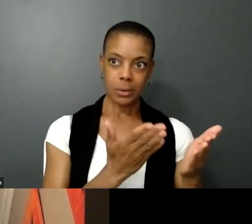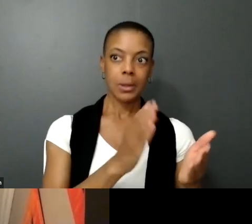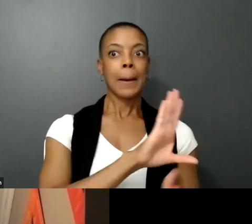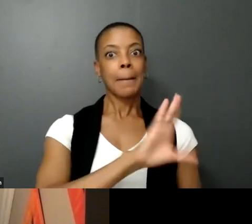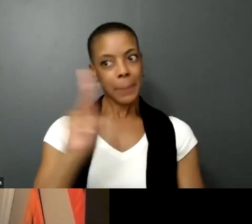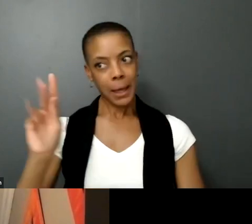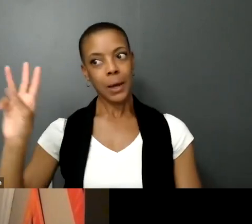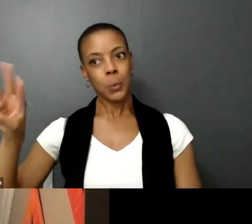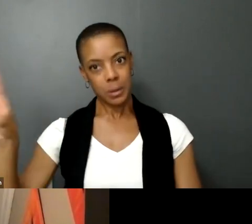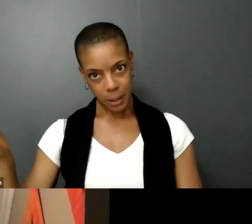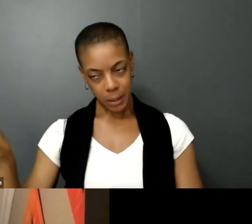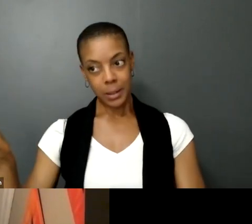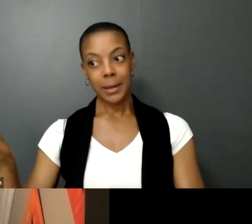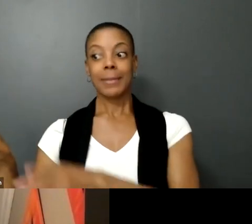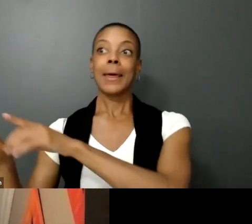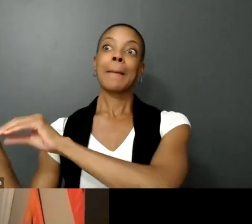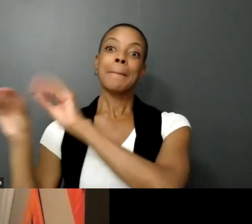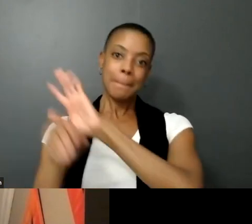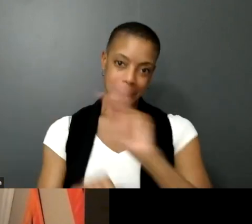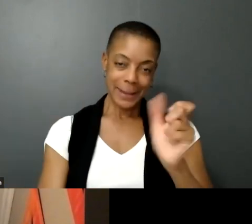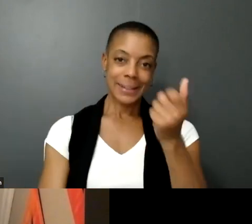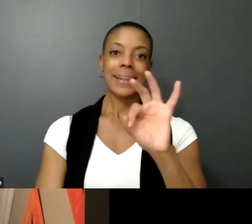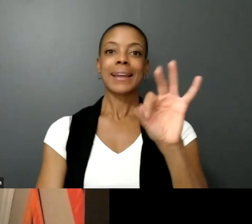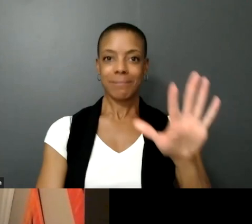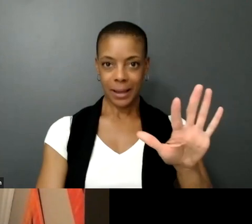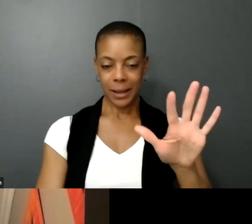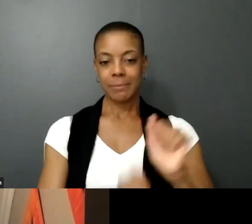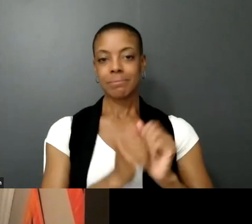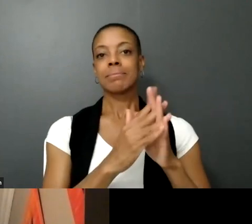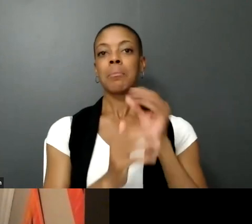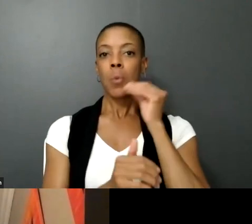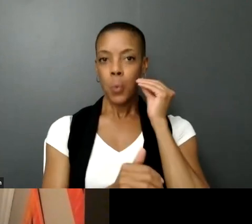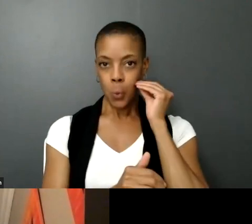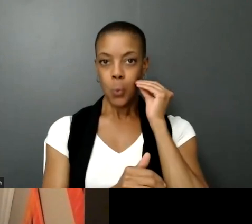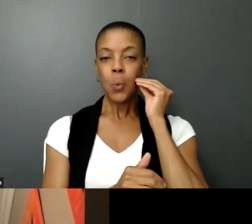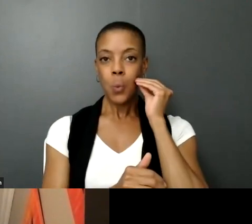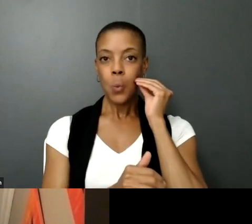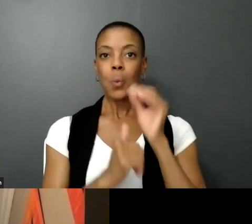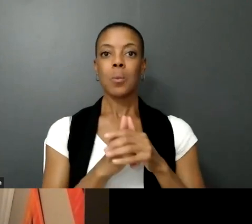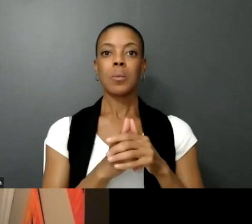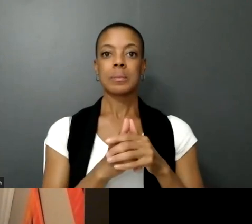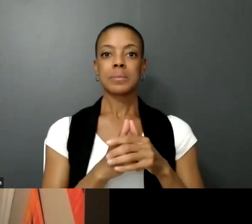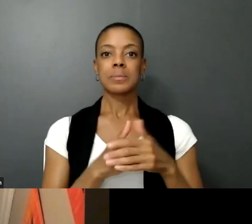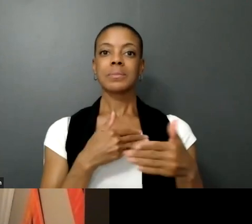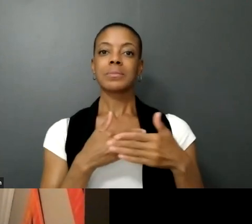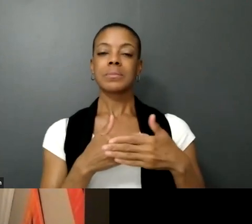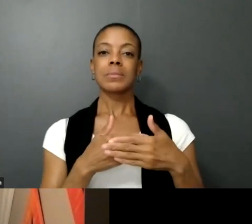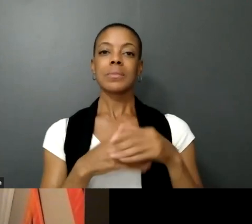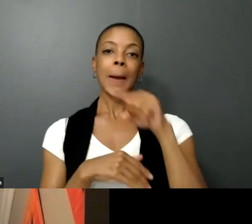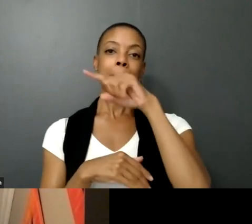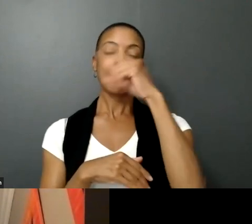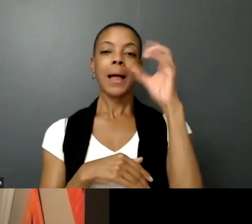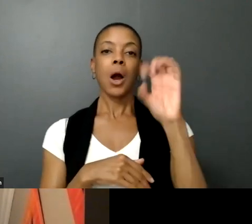in 1995 full-time, and built my home on the edge of the Black Oak Savannah, the tall grass prairie,